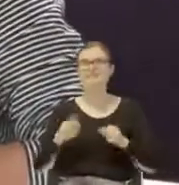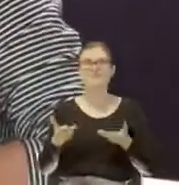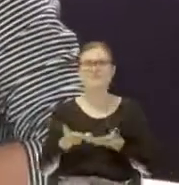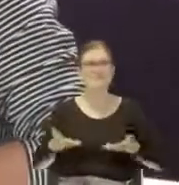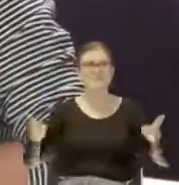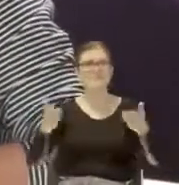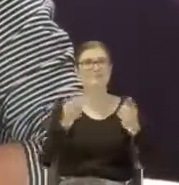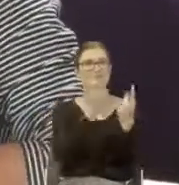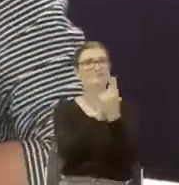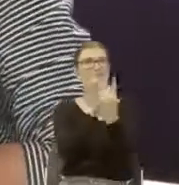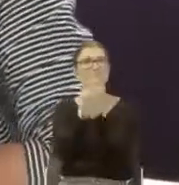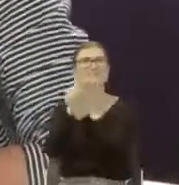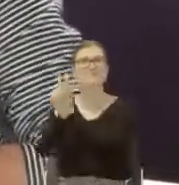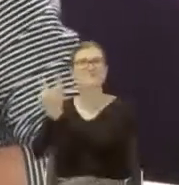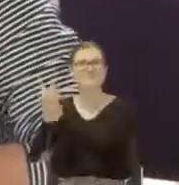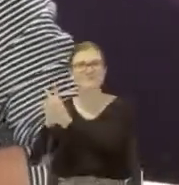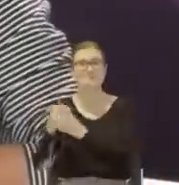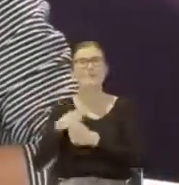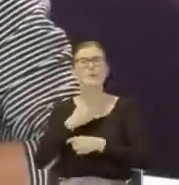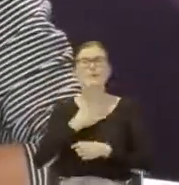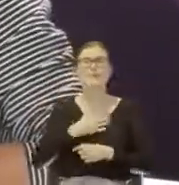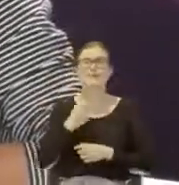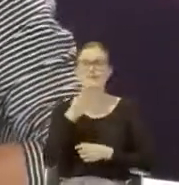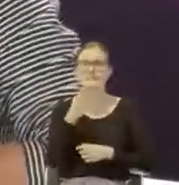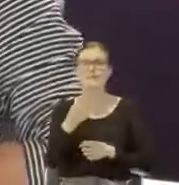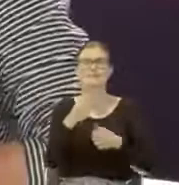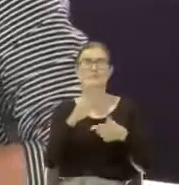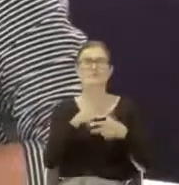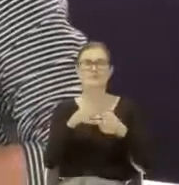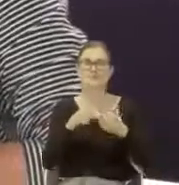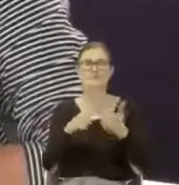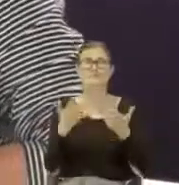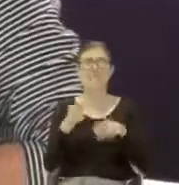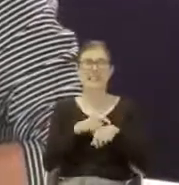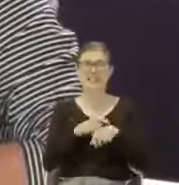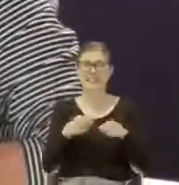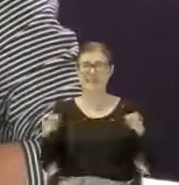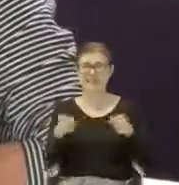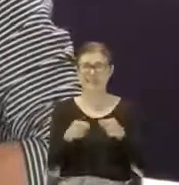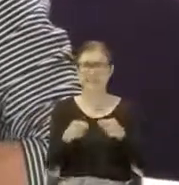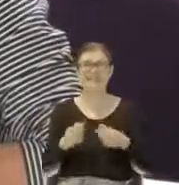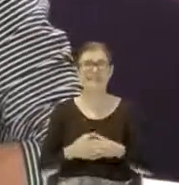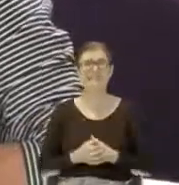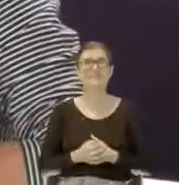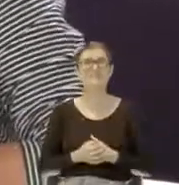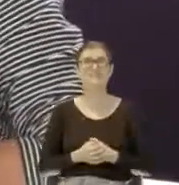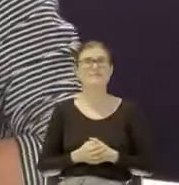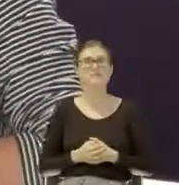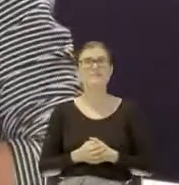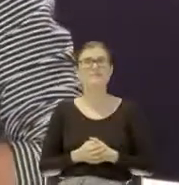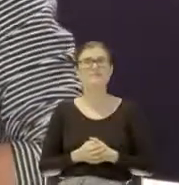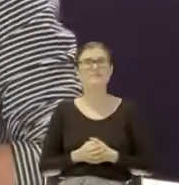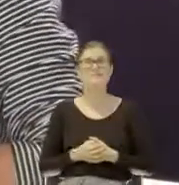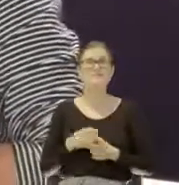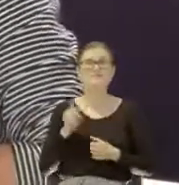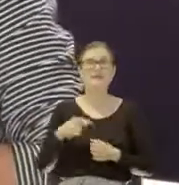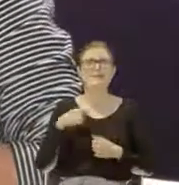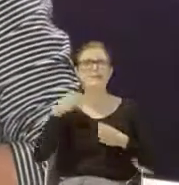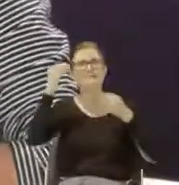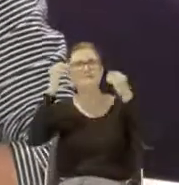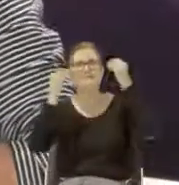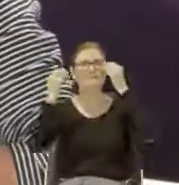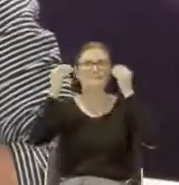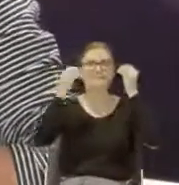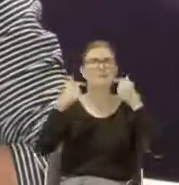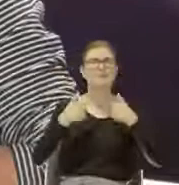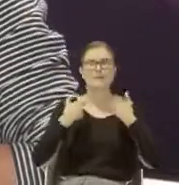afternoon is waning on. The first thing is who we are, the second thing is what we do, and the third thing is an ask. Who we are. We are